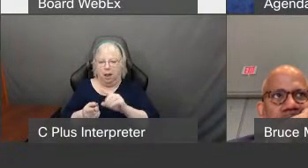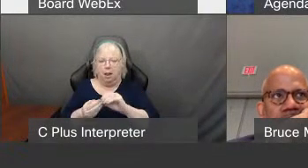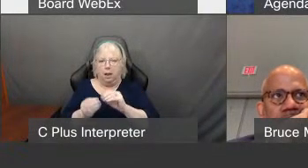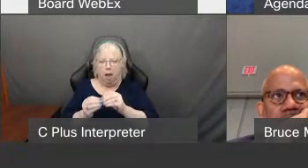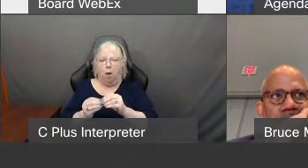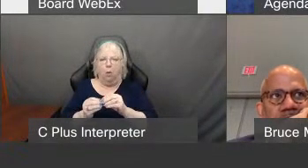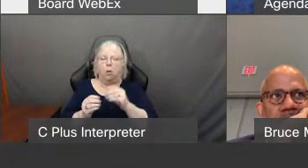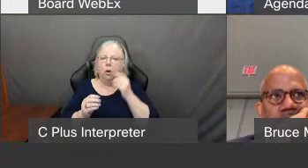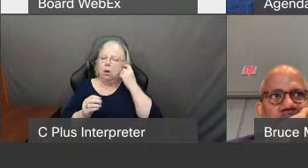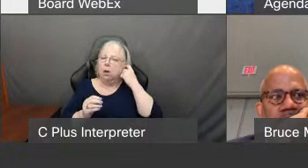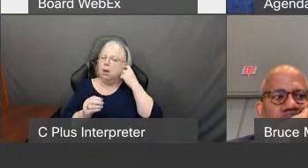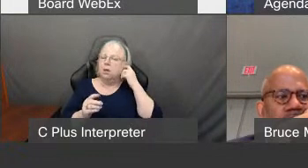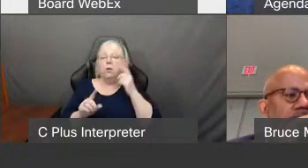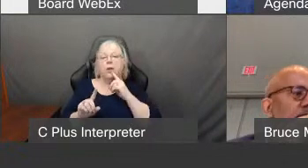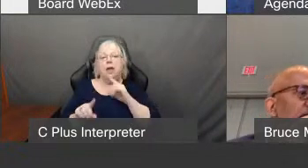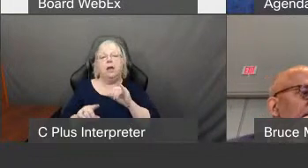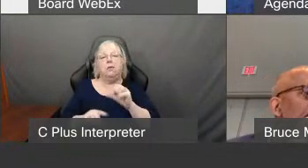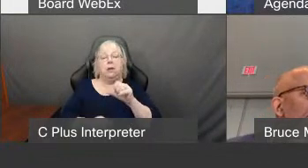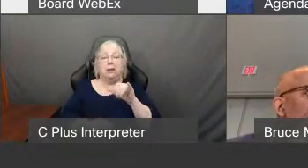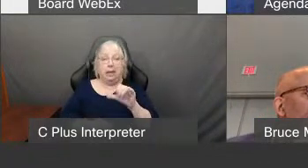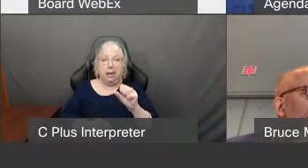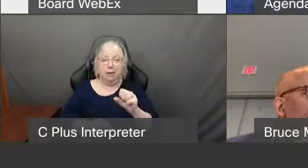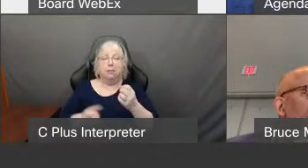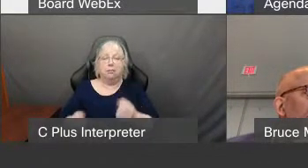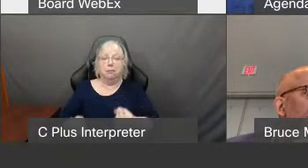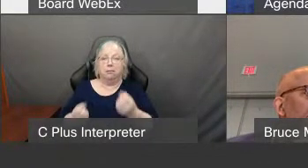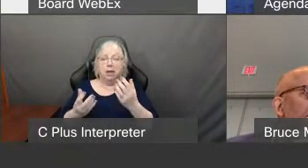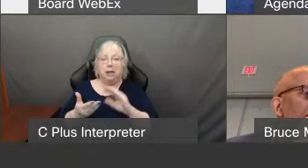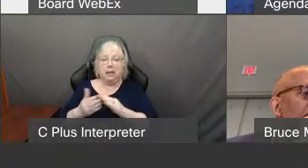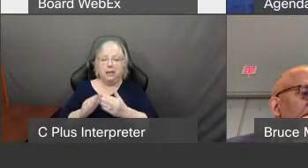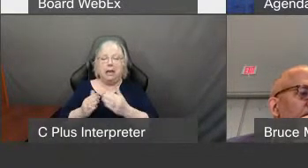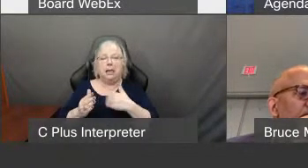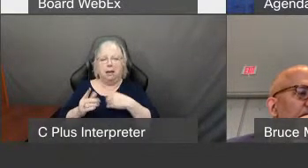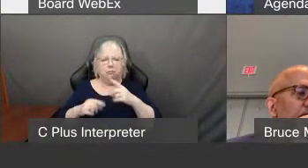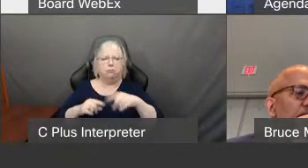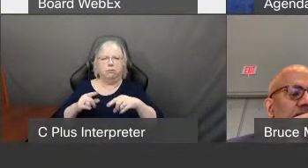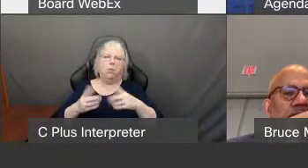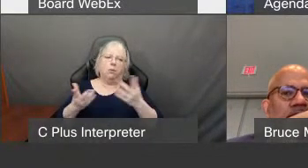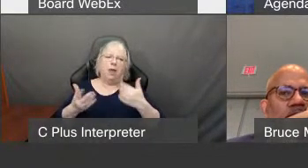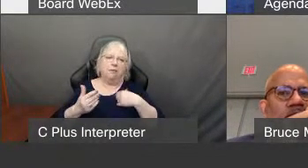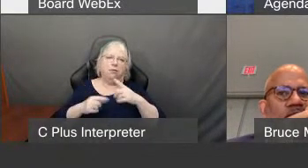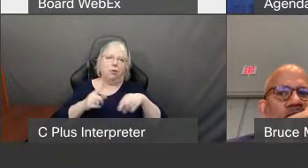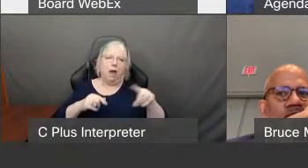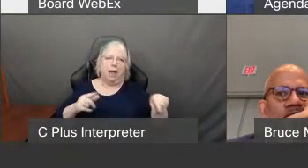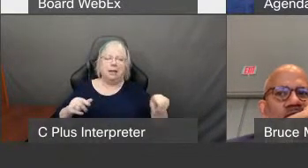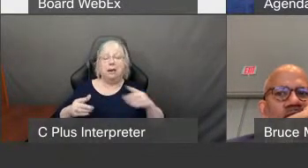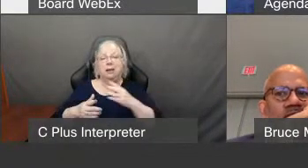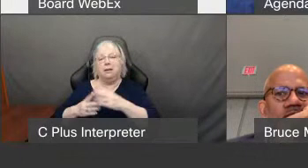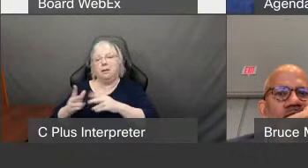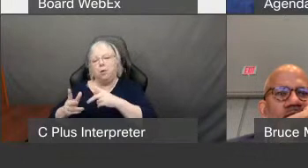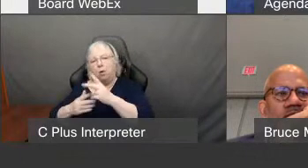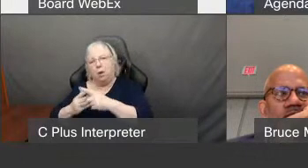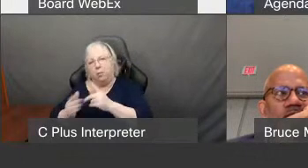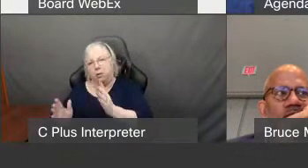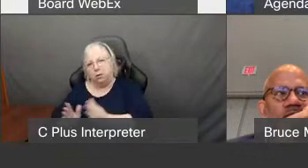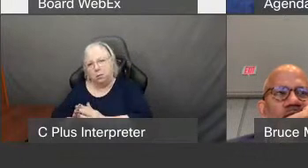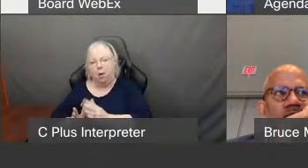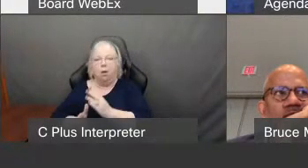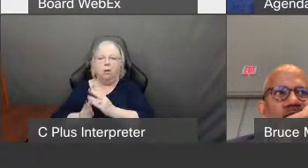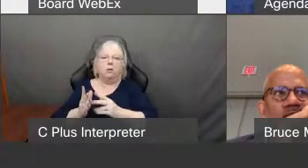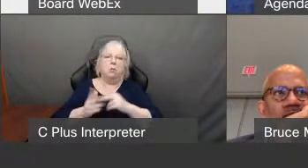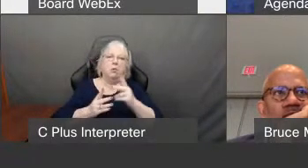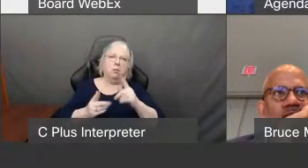answer is yes. A lot of cities, lots of variety there. Some small programs are really small. Some programs are